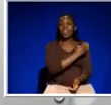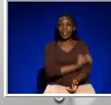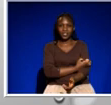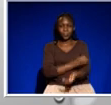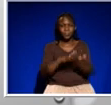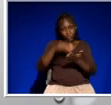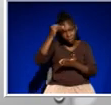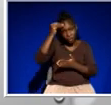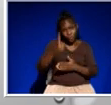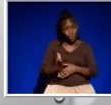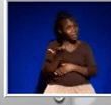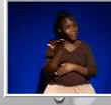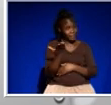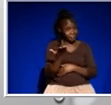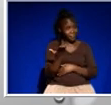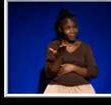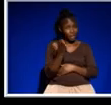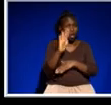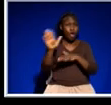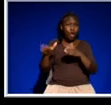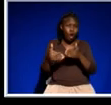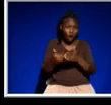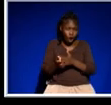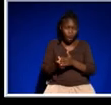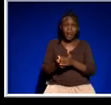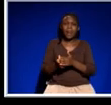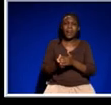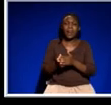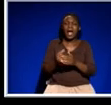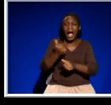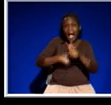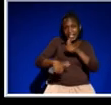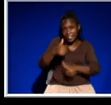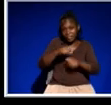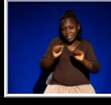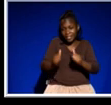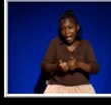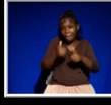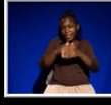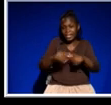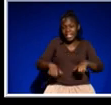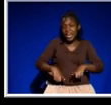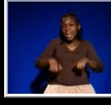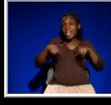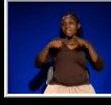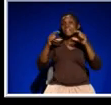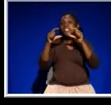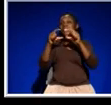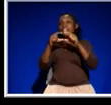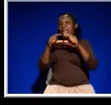Student, all metabolic activities that take place in living cells